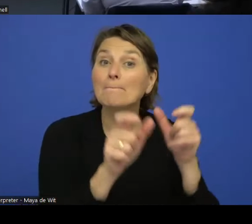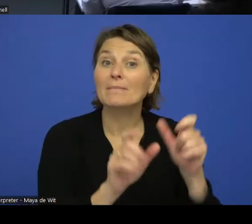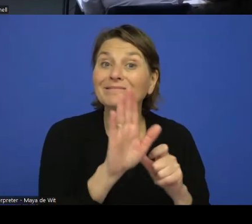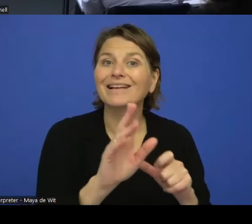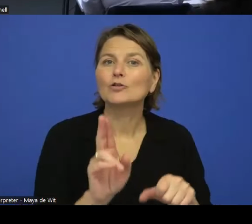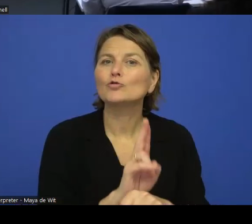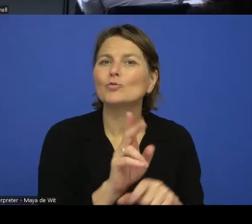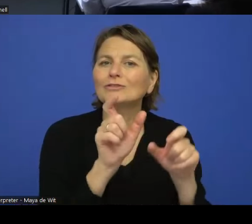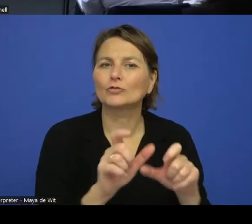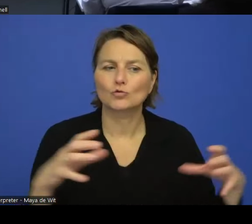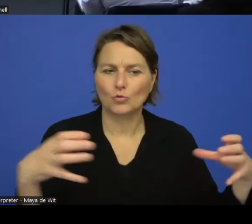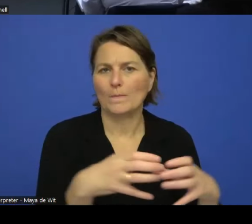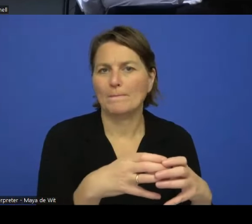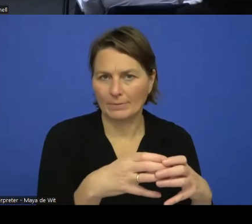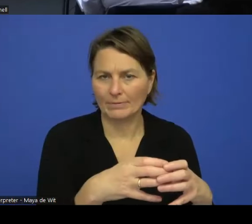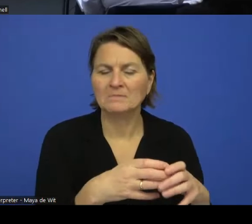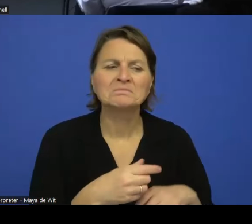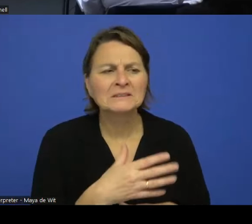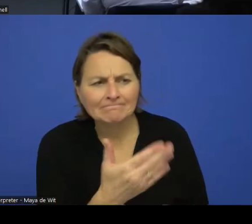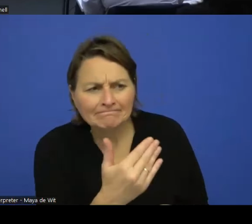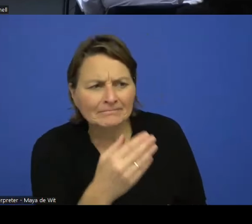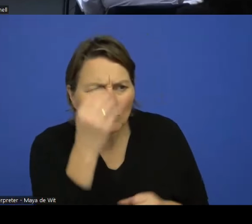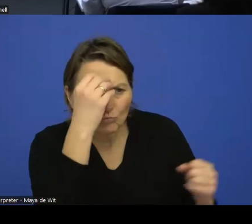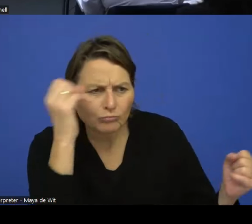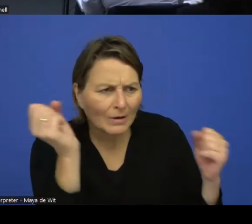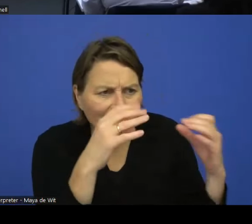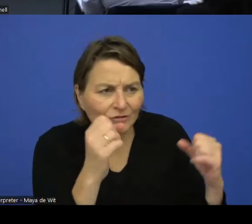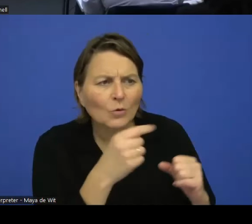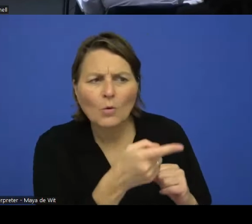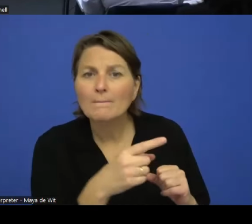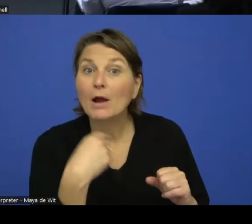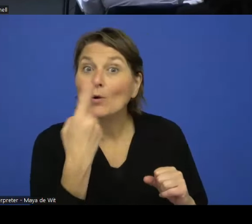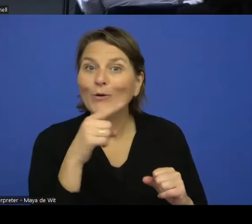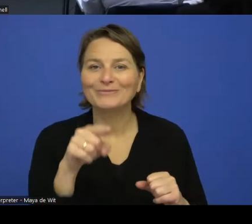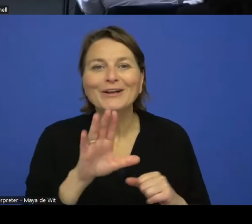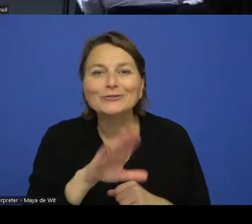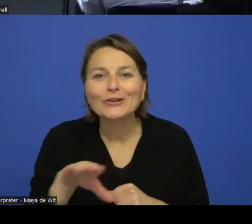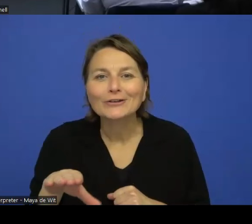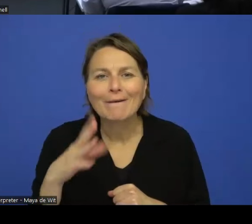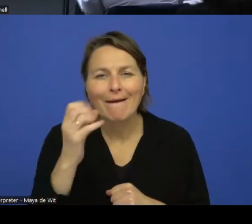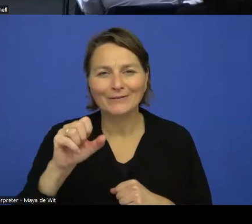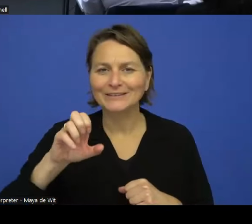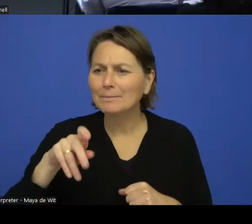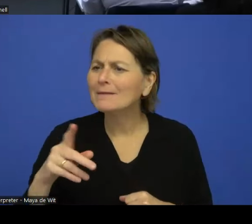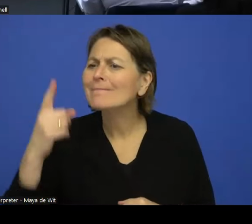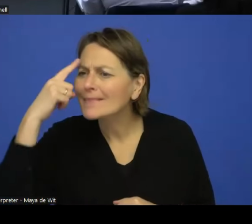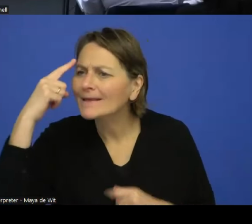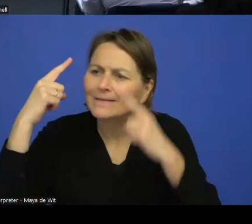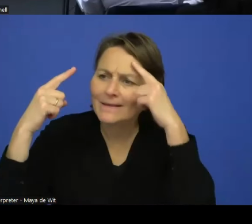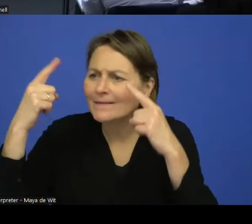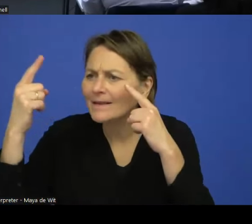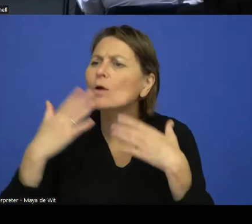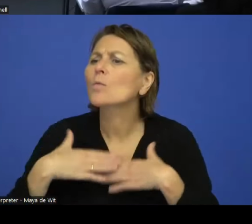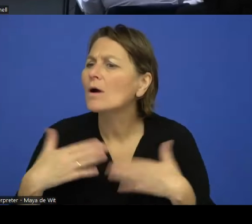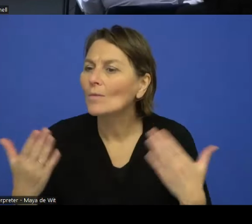we actually did some brainstorming and testing in schools with children with cerebral palsy. We had a regular stroke user group who would meet,